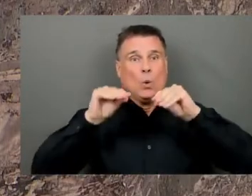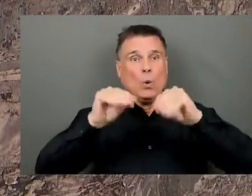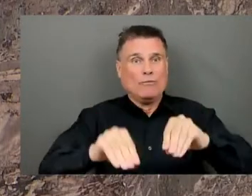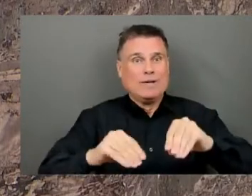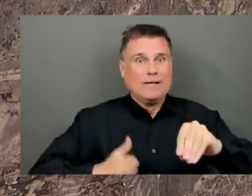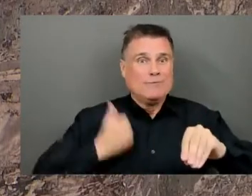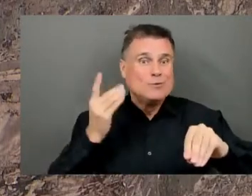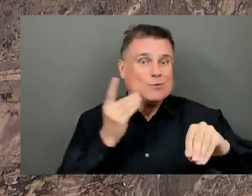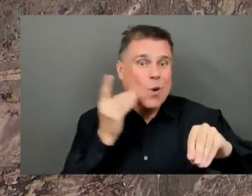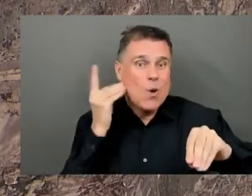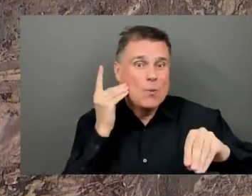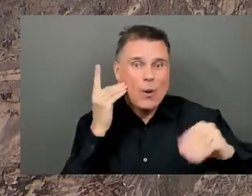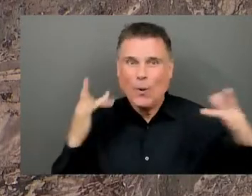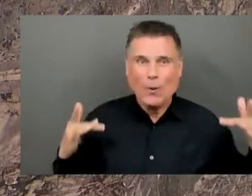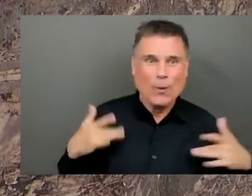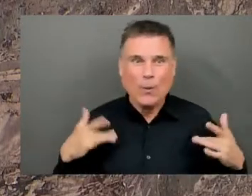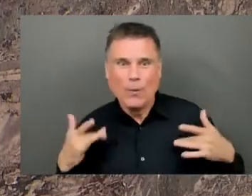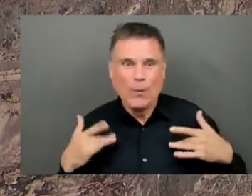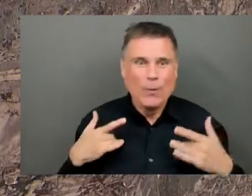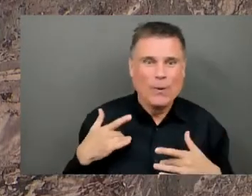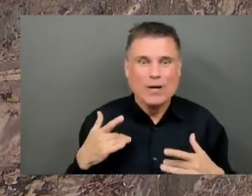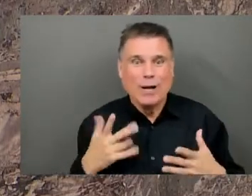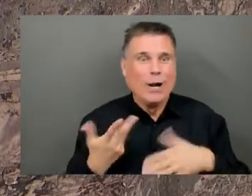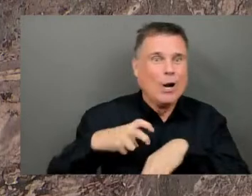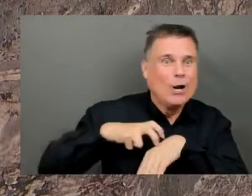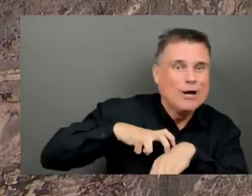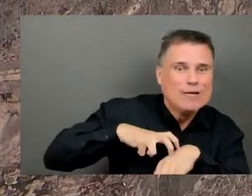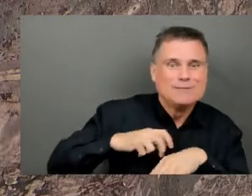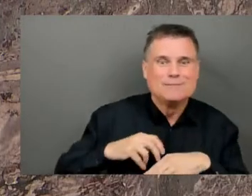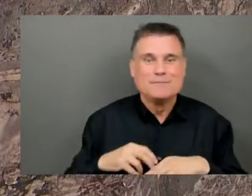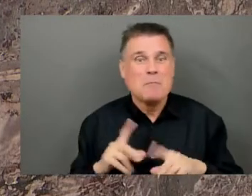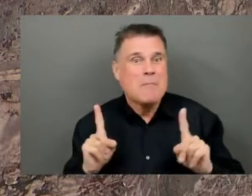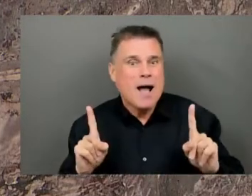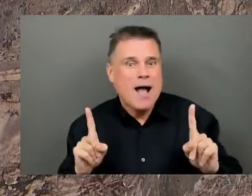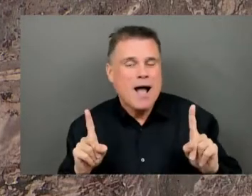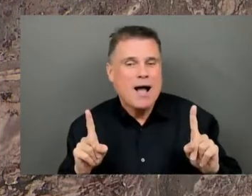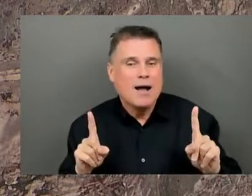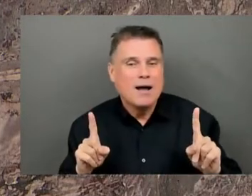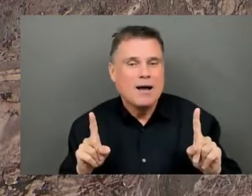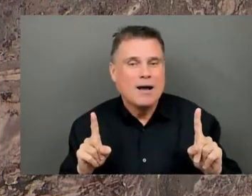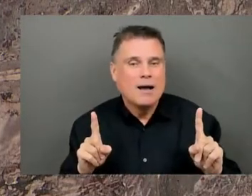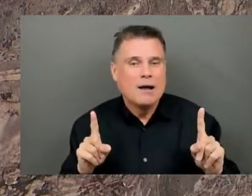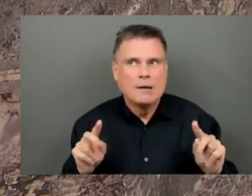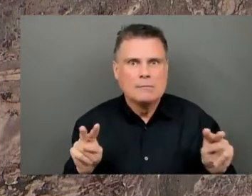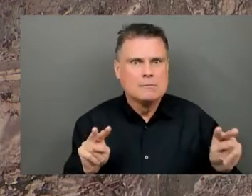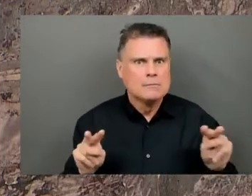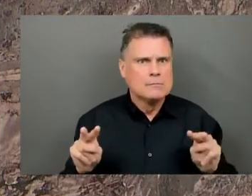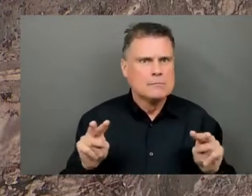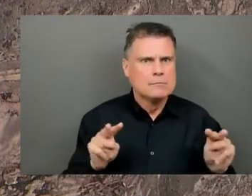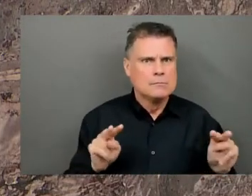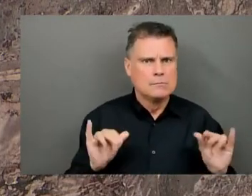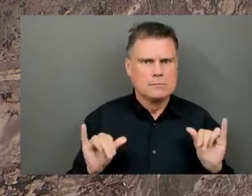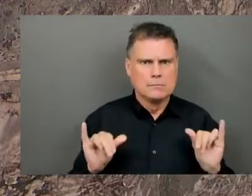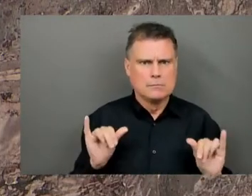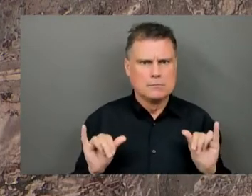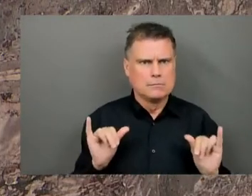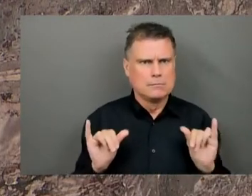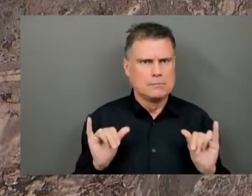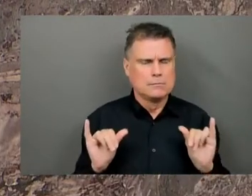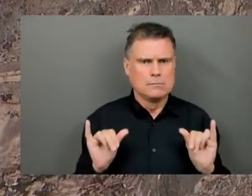and afraid on your campus as hundreds of your fellow students don keffiyehs and face coverings, chanting